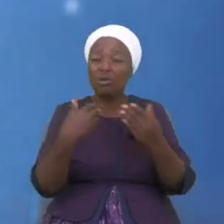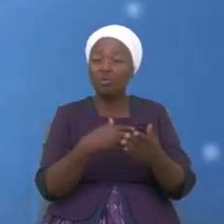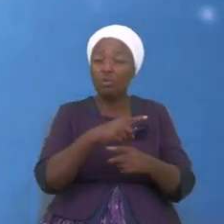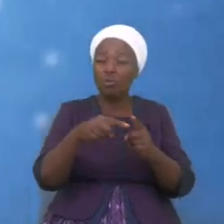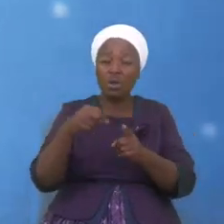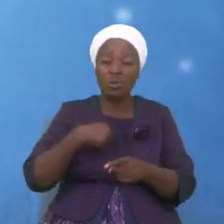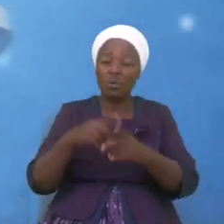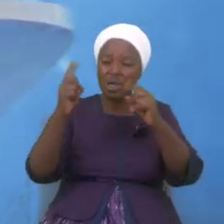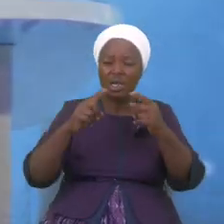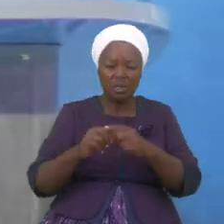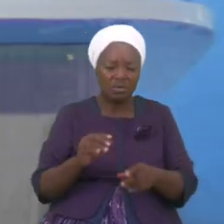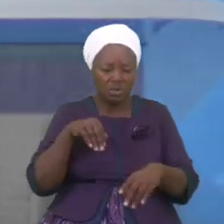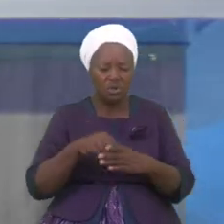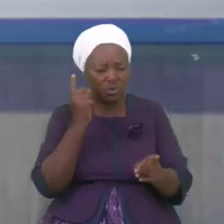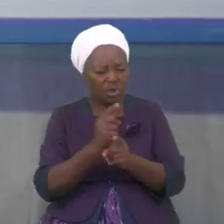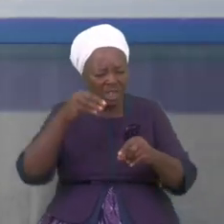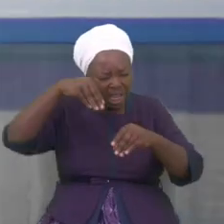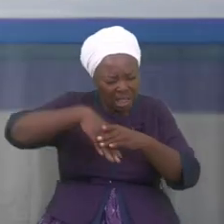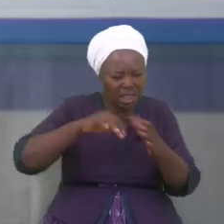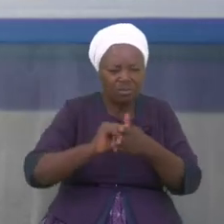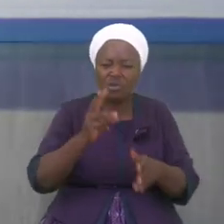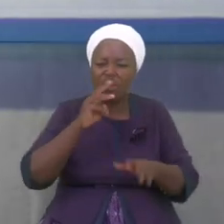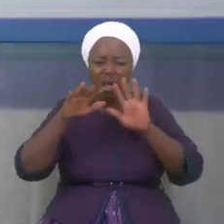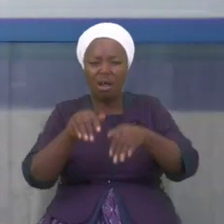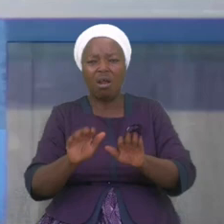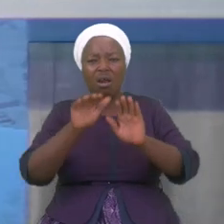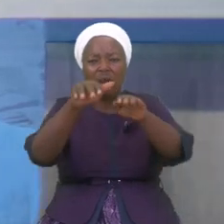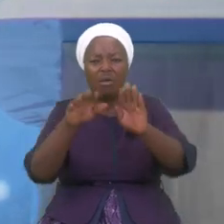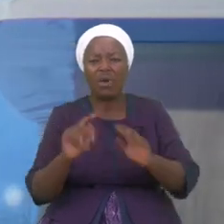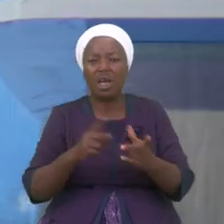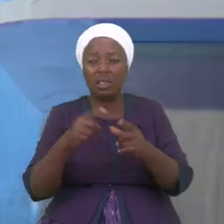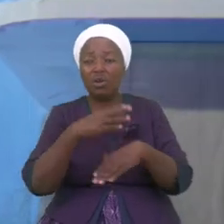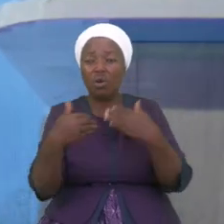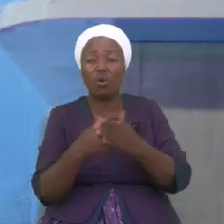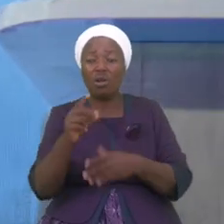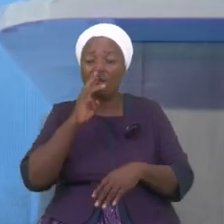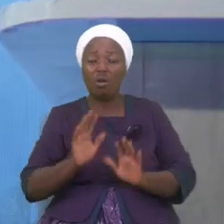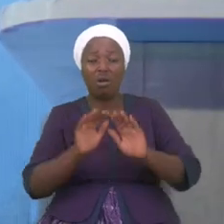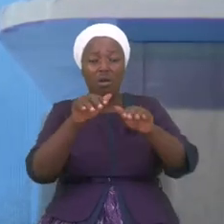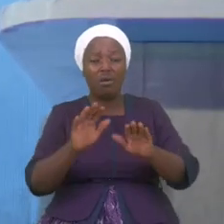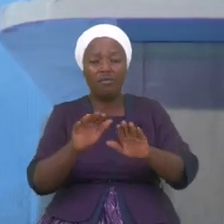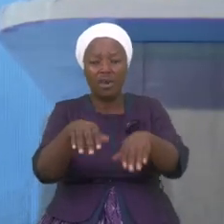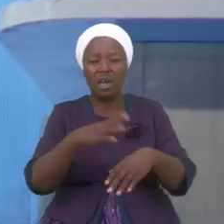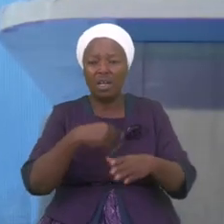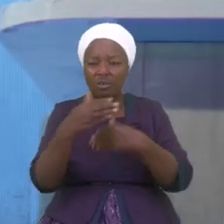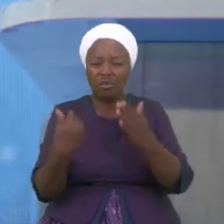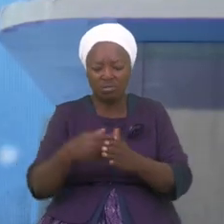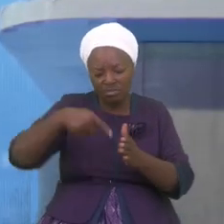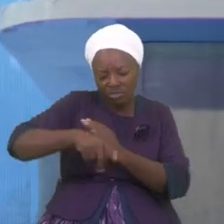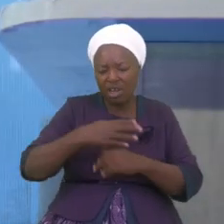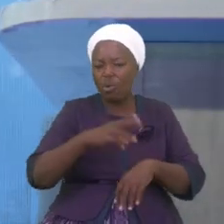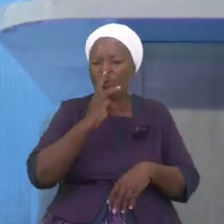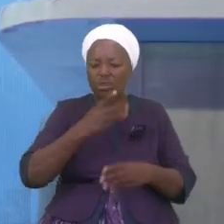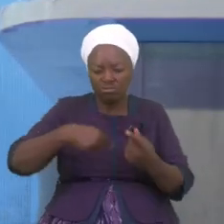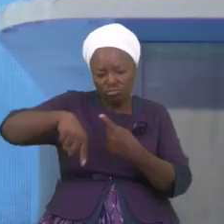just plunged into the river. And then all the river, the water, the dirt, everything surrounded